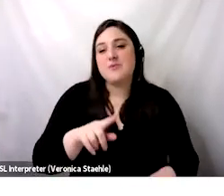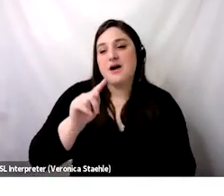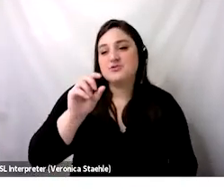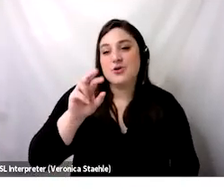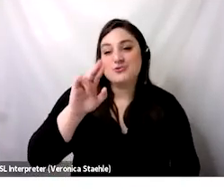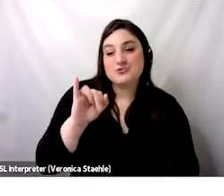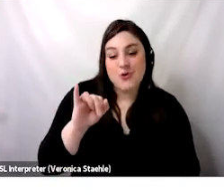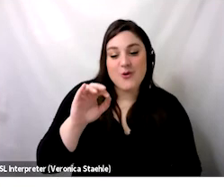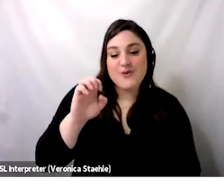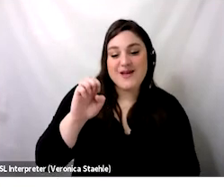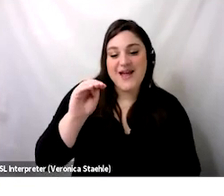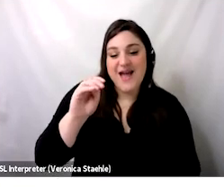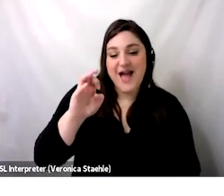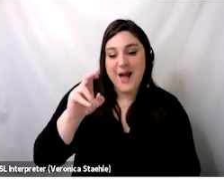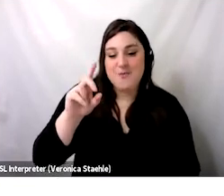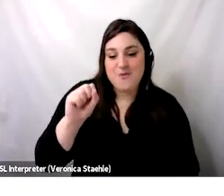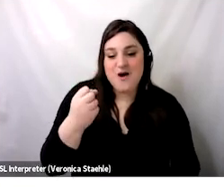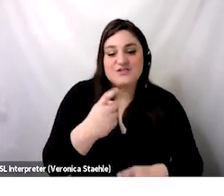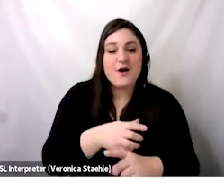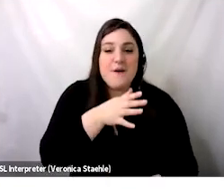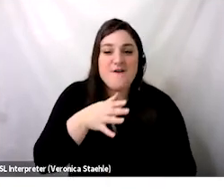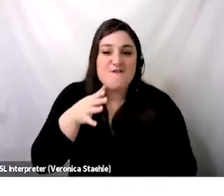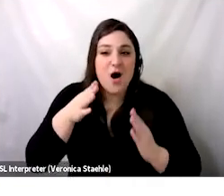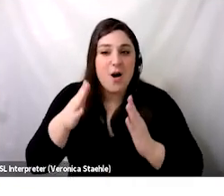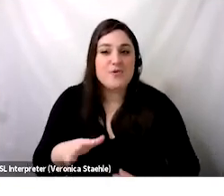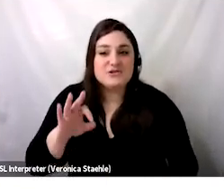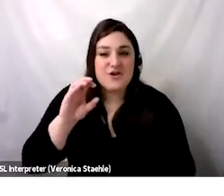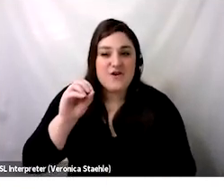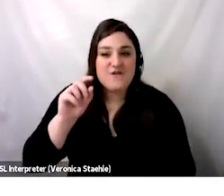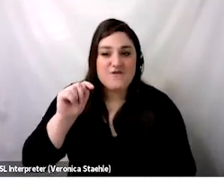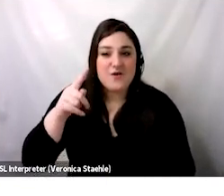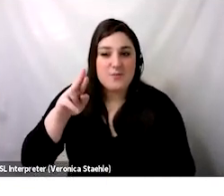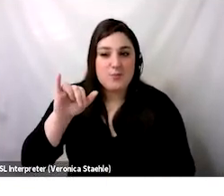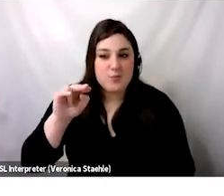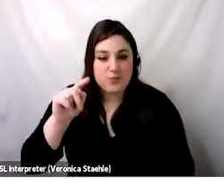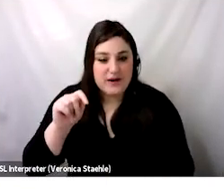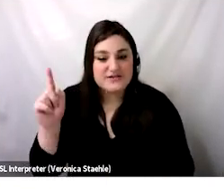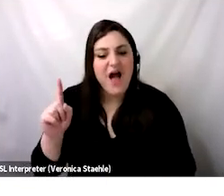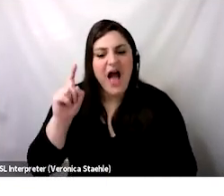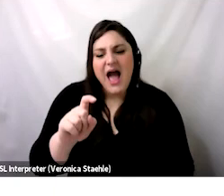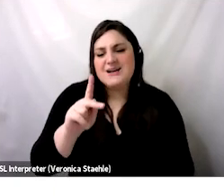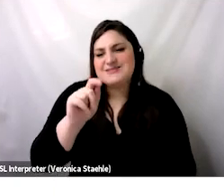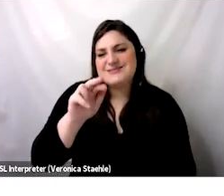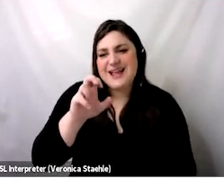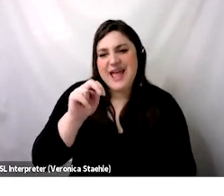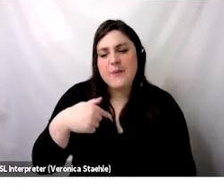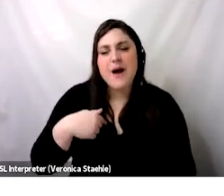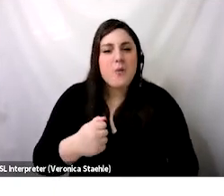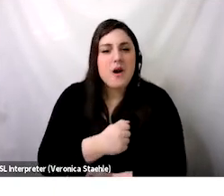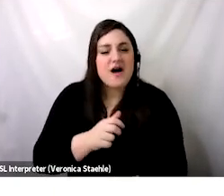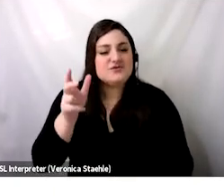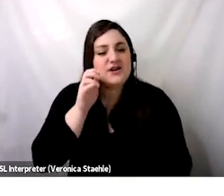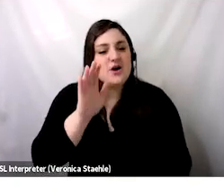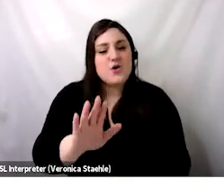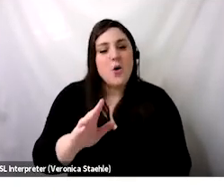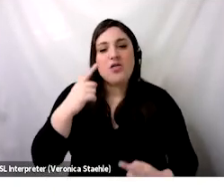Footprint asked, Karen, I'd love to hear more about your thoughts on the role of storytelling and community in